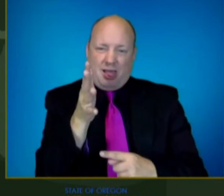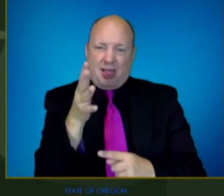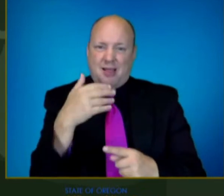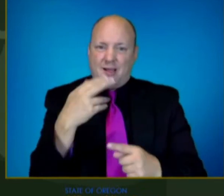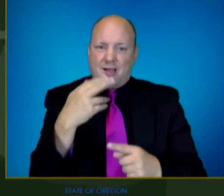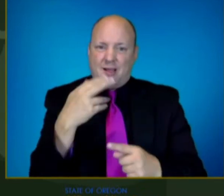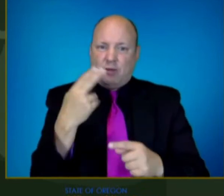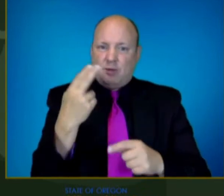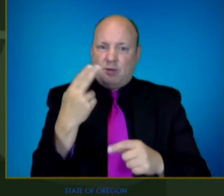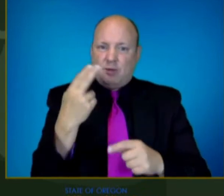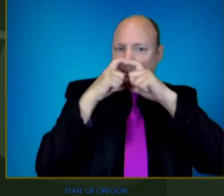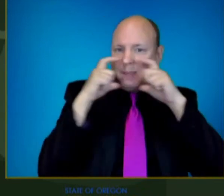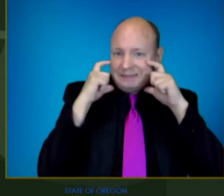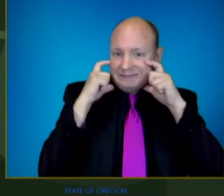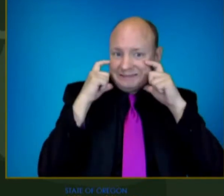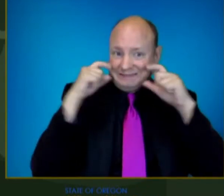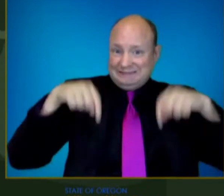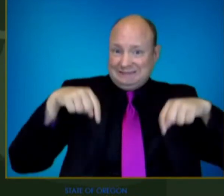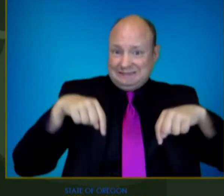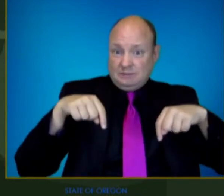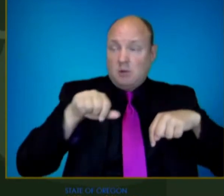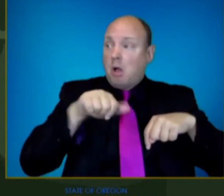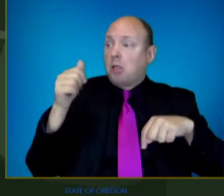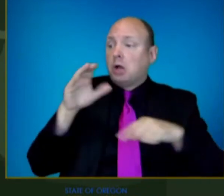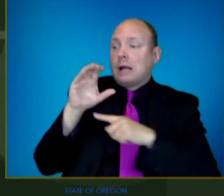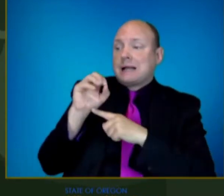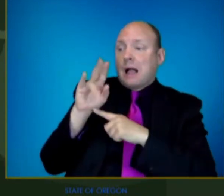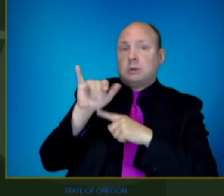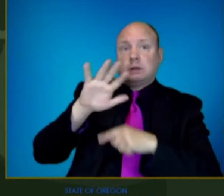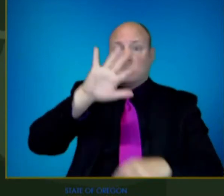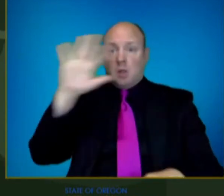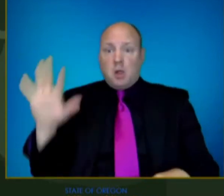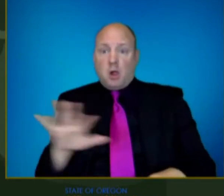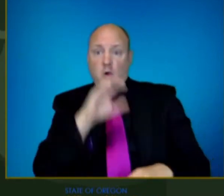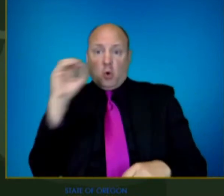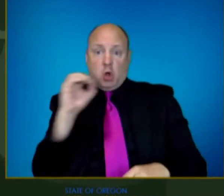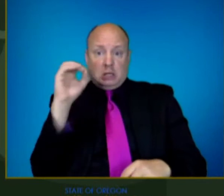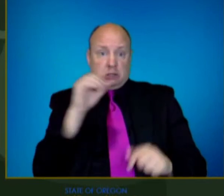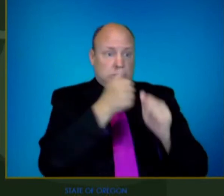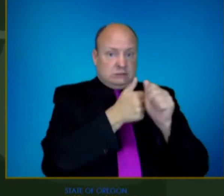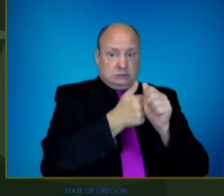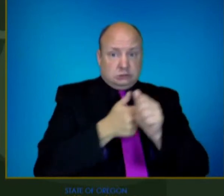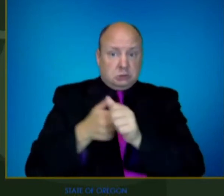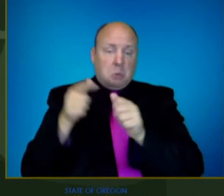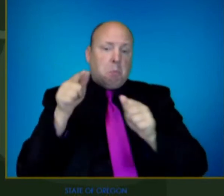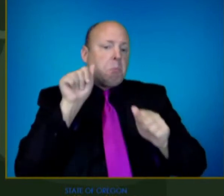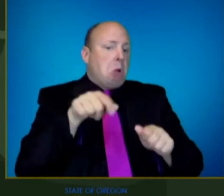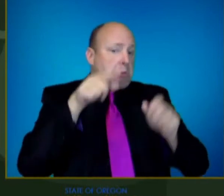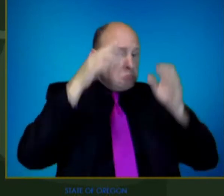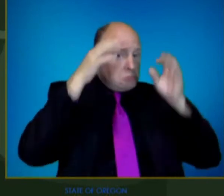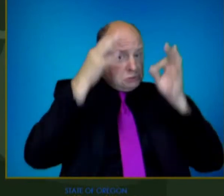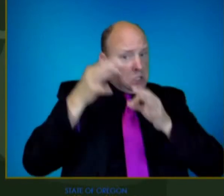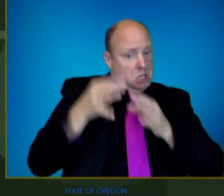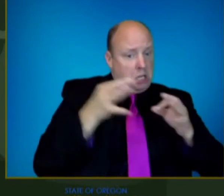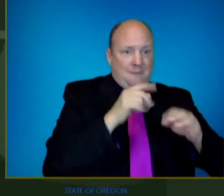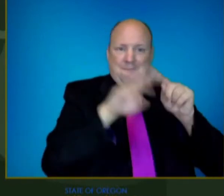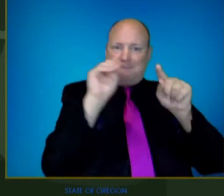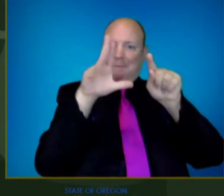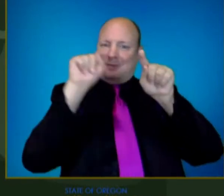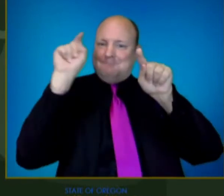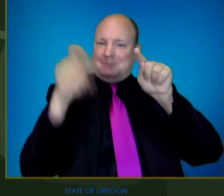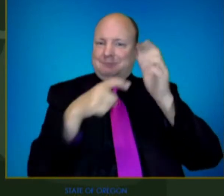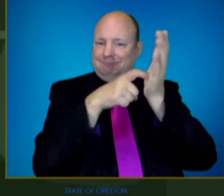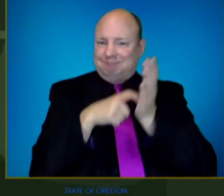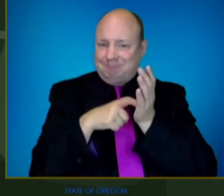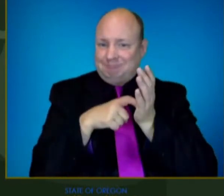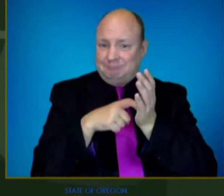that they wanted it left up to their individual counties. Not 24 hours later, you made a big pivot and decided to make